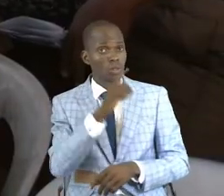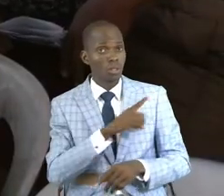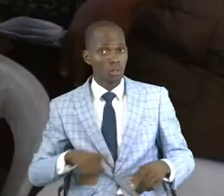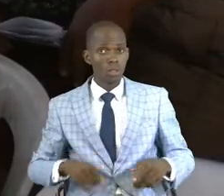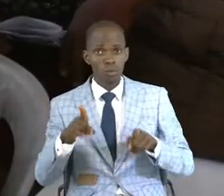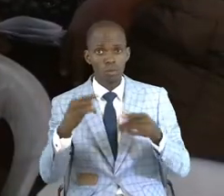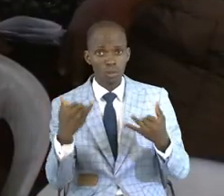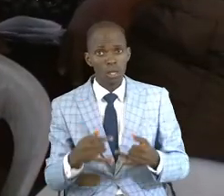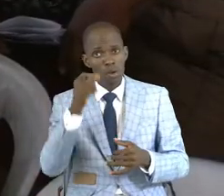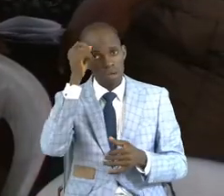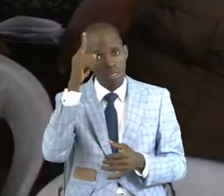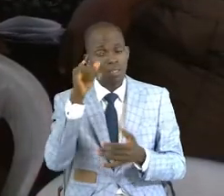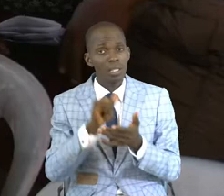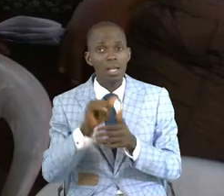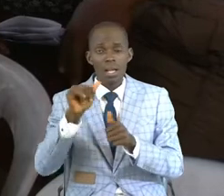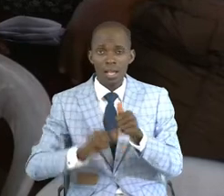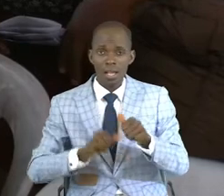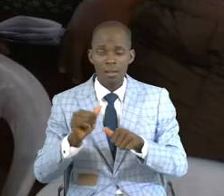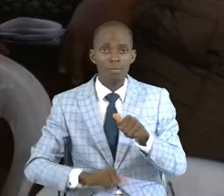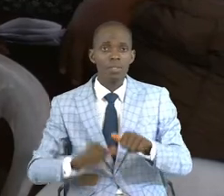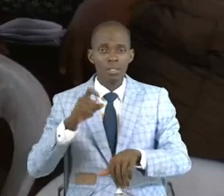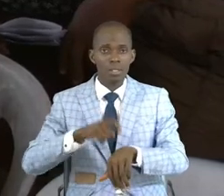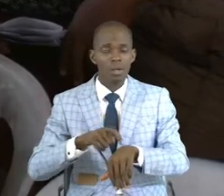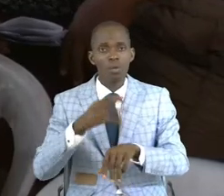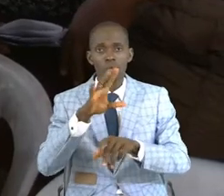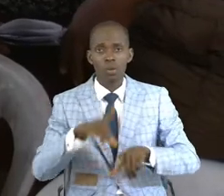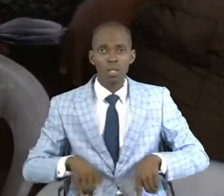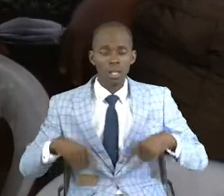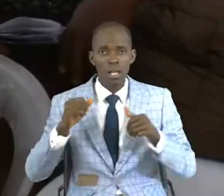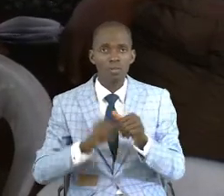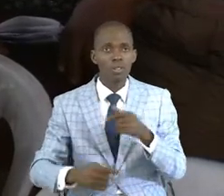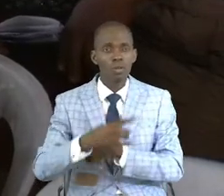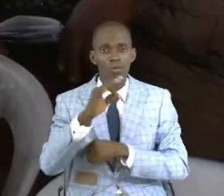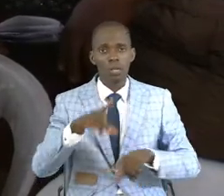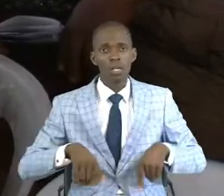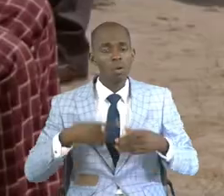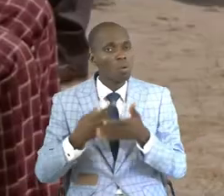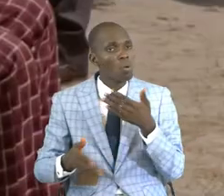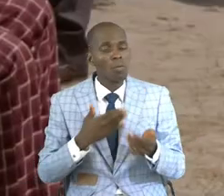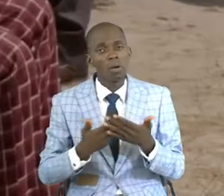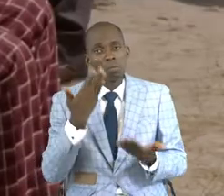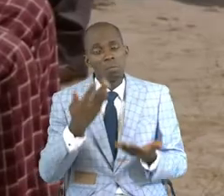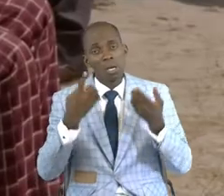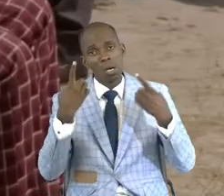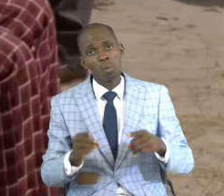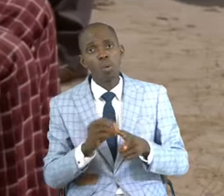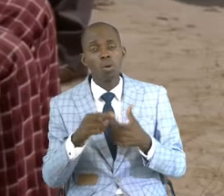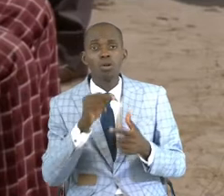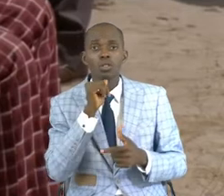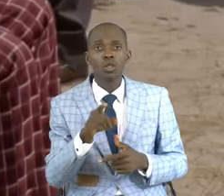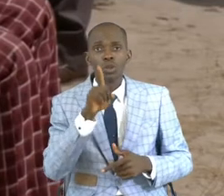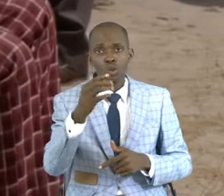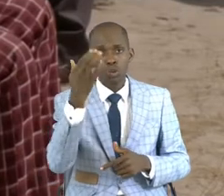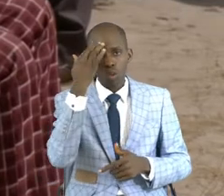that every moment of our lives, whatever may be happening, whatever may not be happening, we know that we are dead